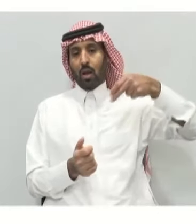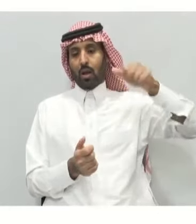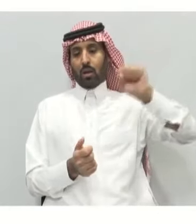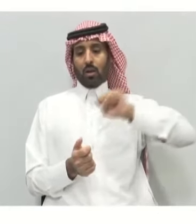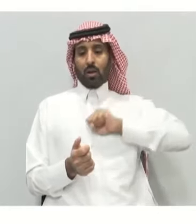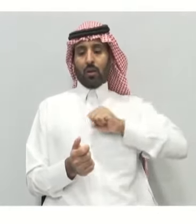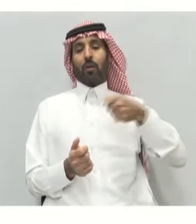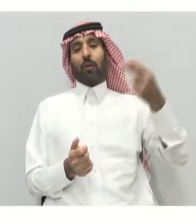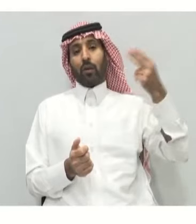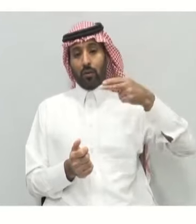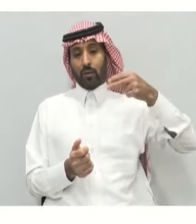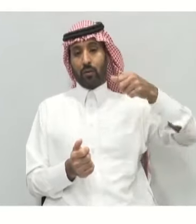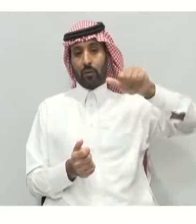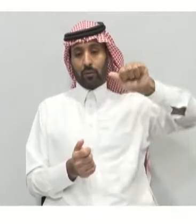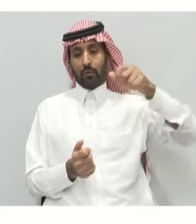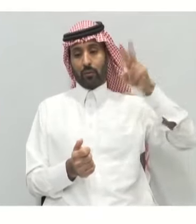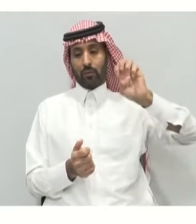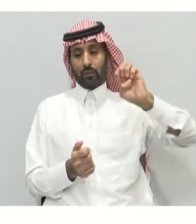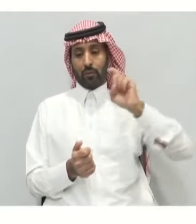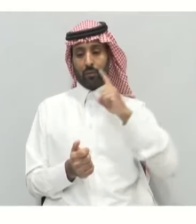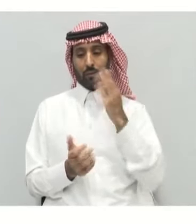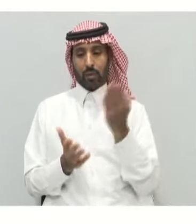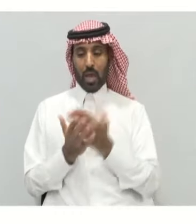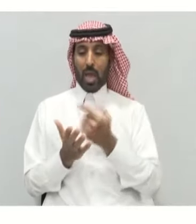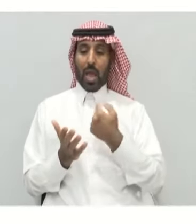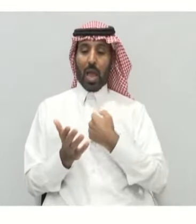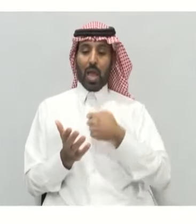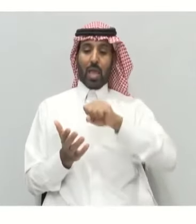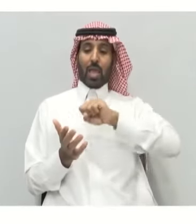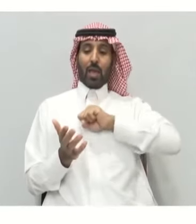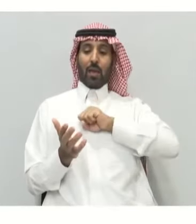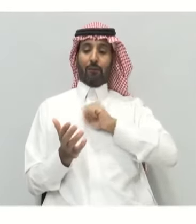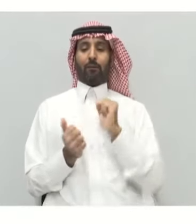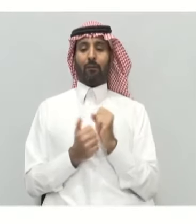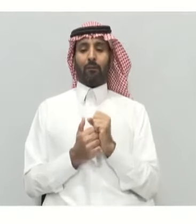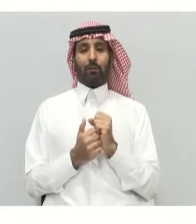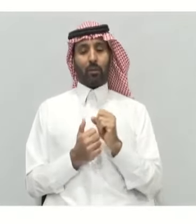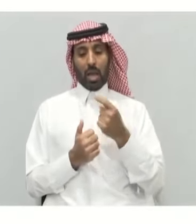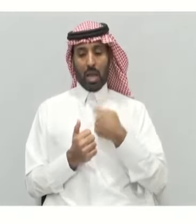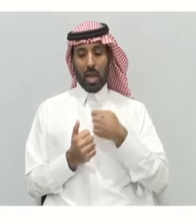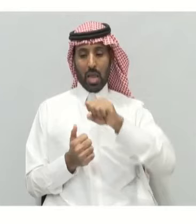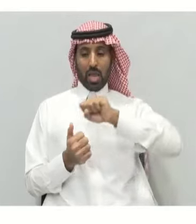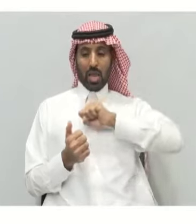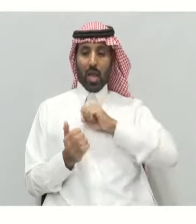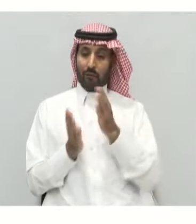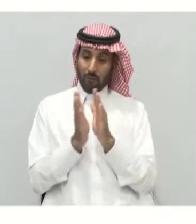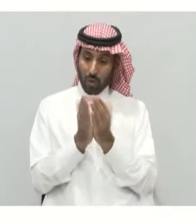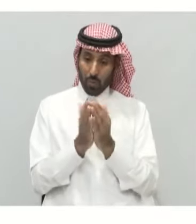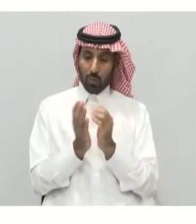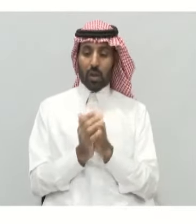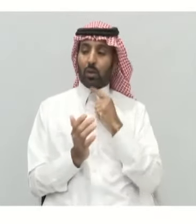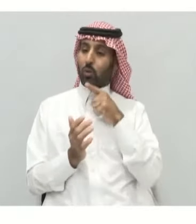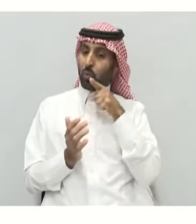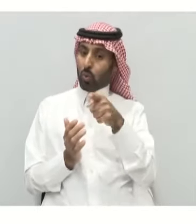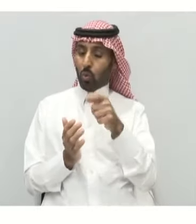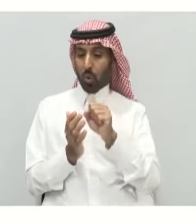For those four subject pronouns, we would say, I have, for example, I have a book. You